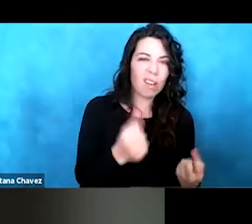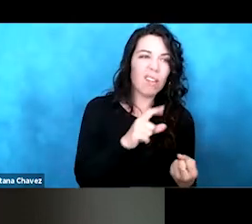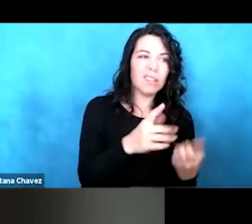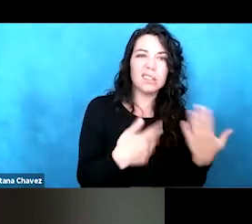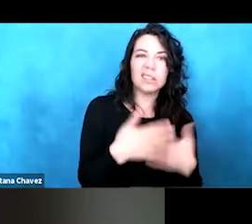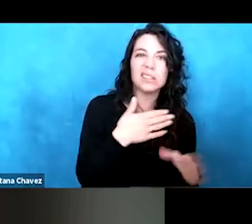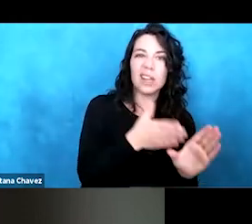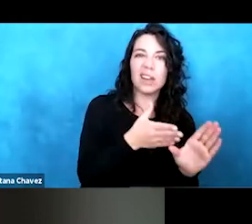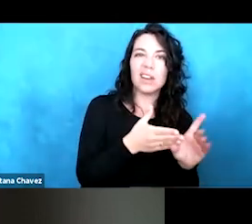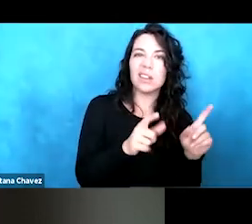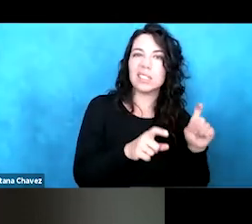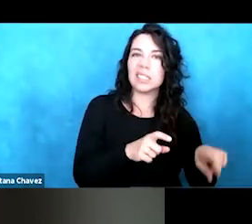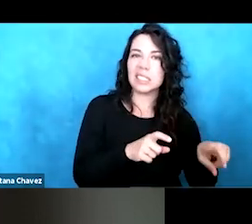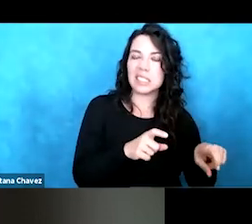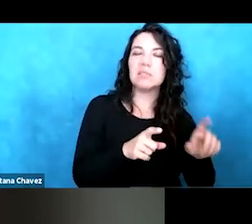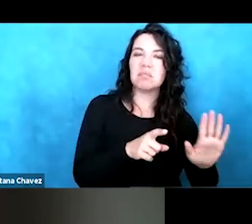that looked at,